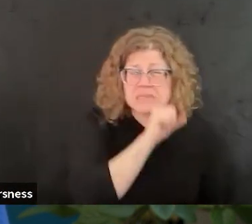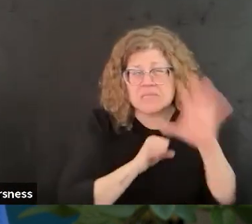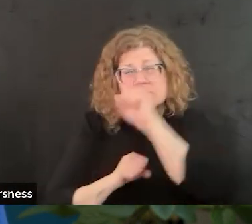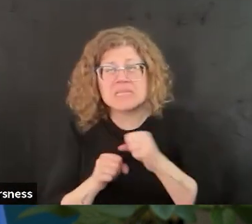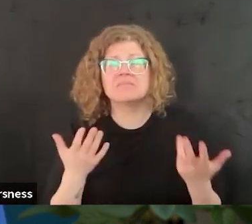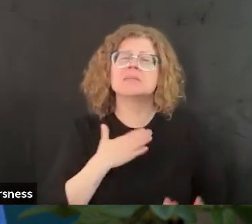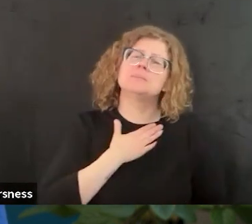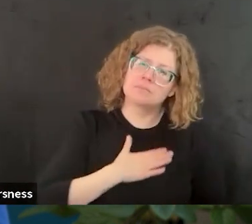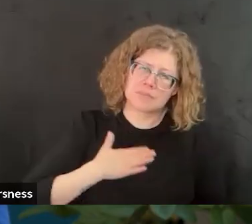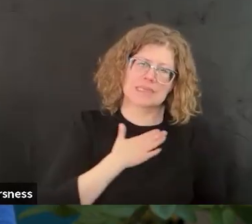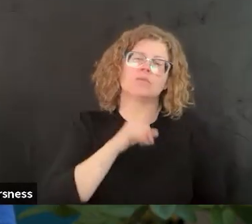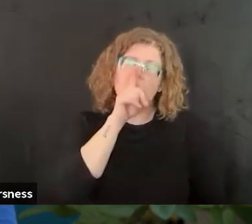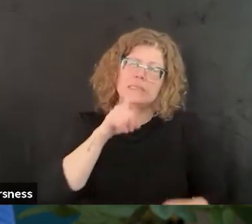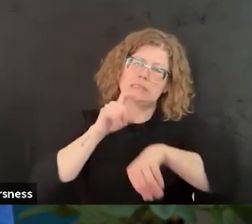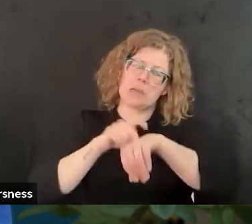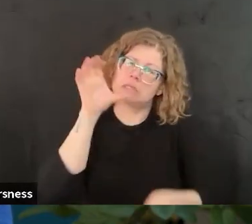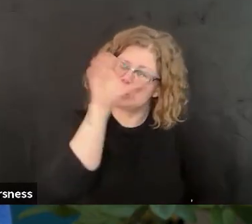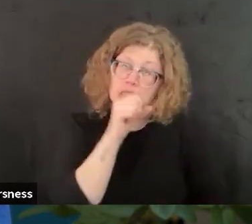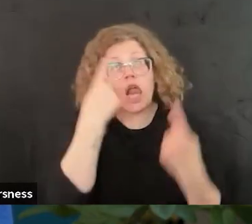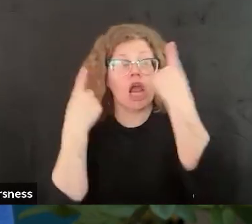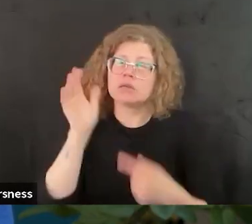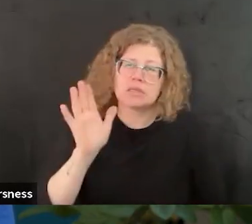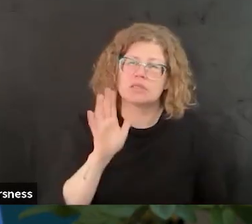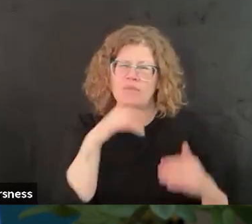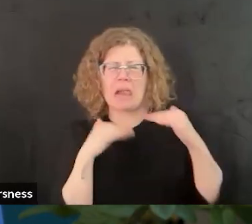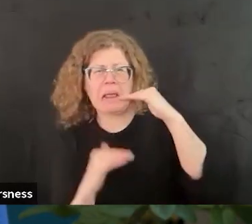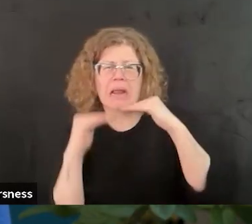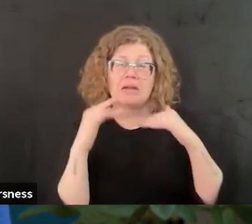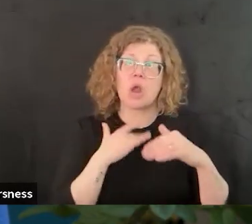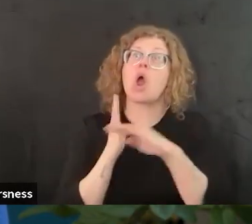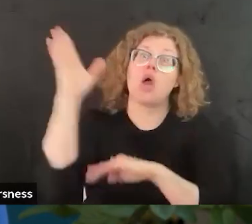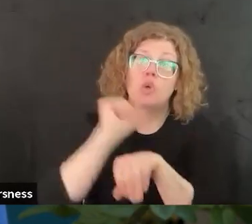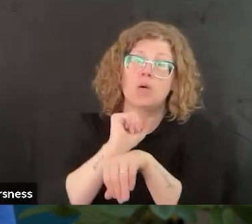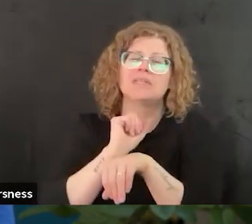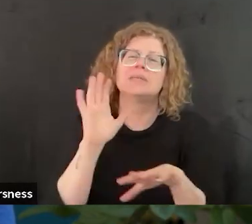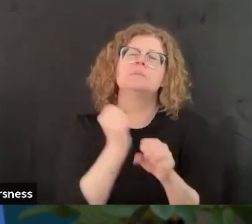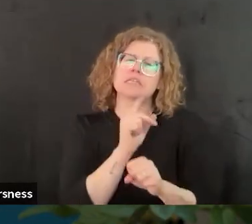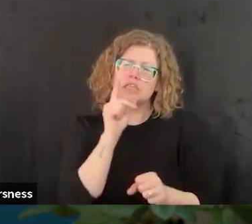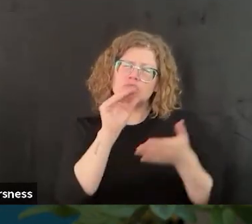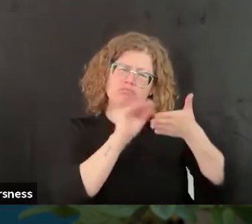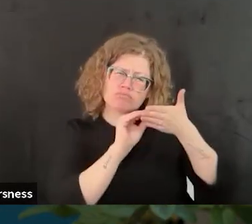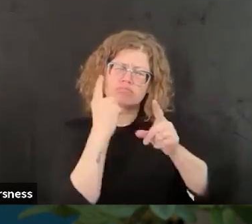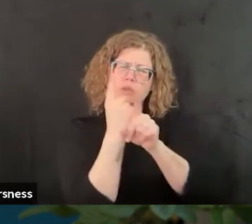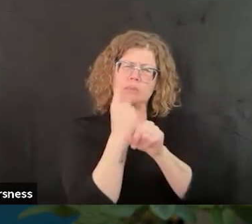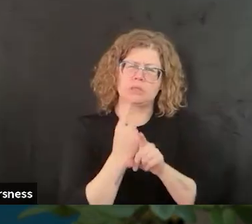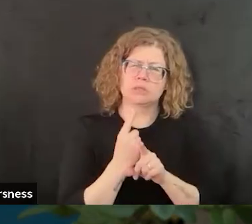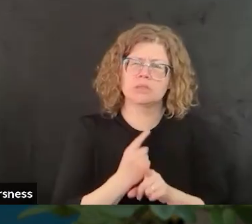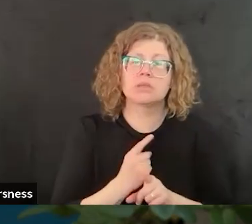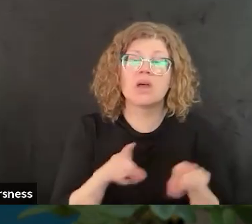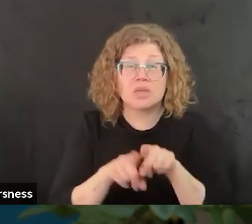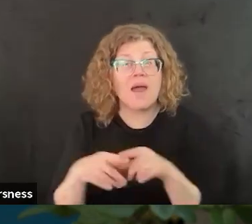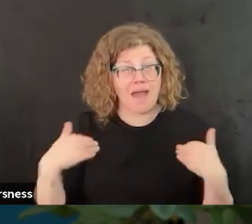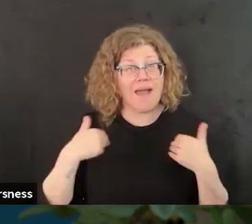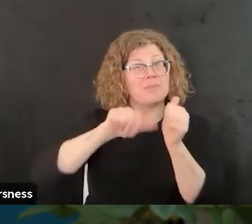You don't want to underestimate, you don't want to obviously overinflate that time, but making realistic assumptions and then building